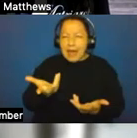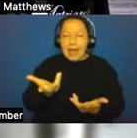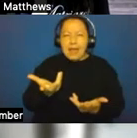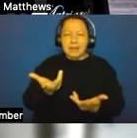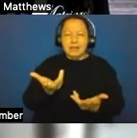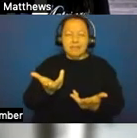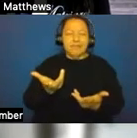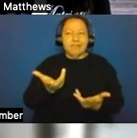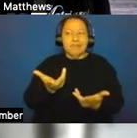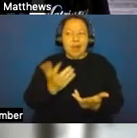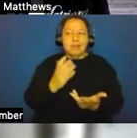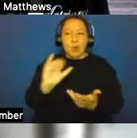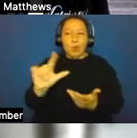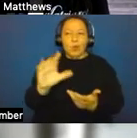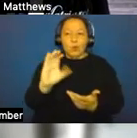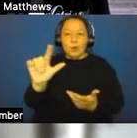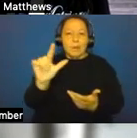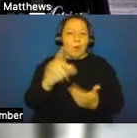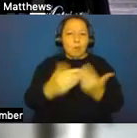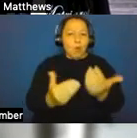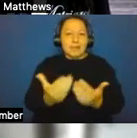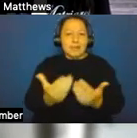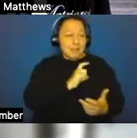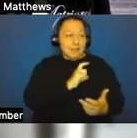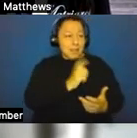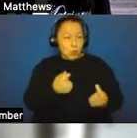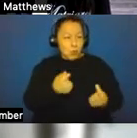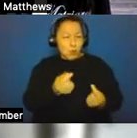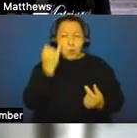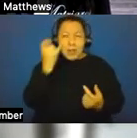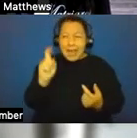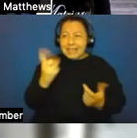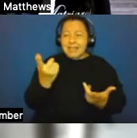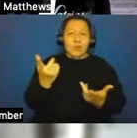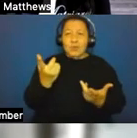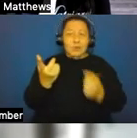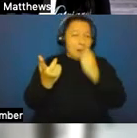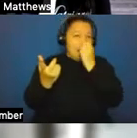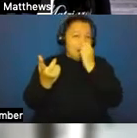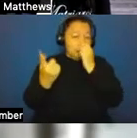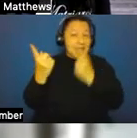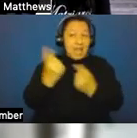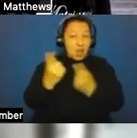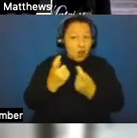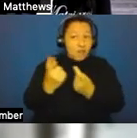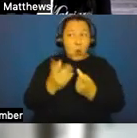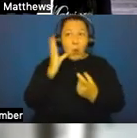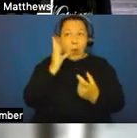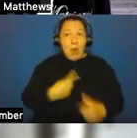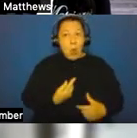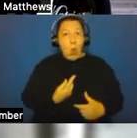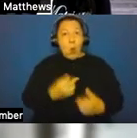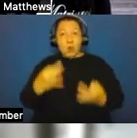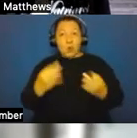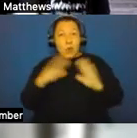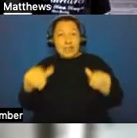the cops going to do? Am I going to have to interview? Will I have to be alone? What is the courts going to look like? Do I have to testify in front of